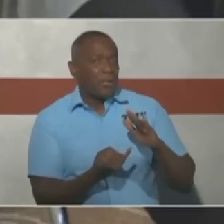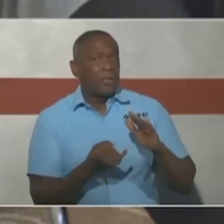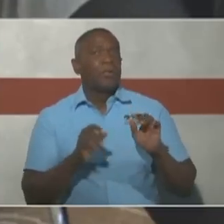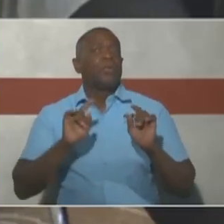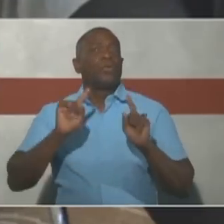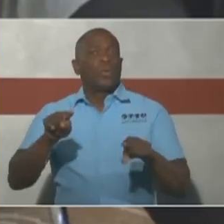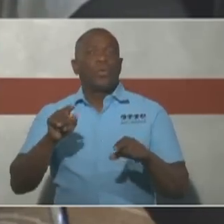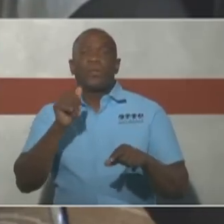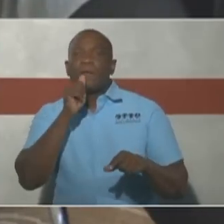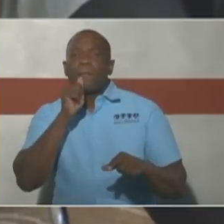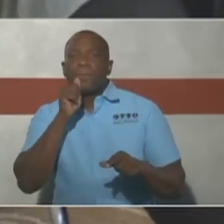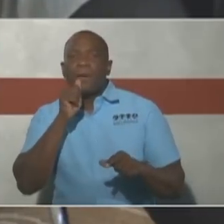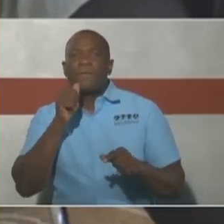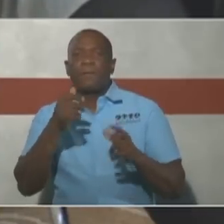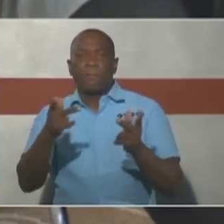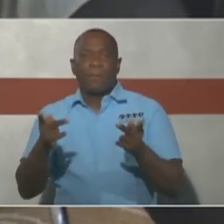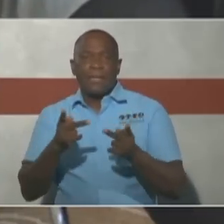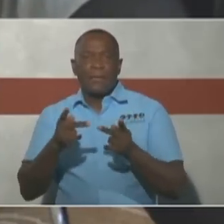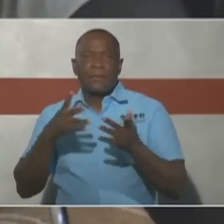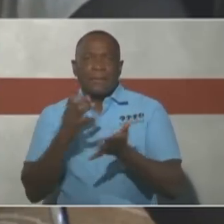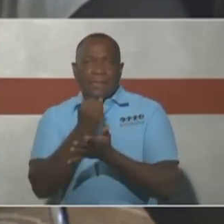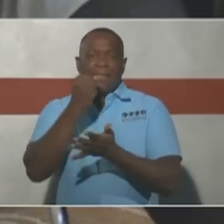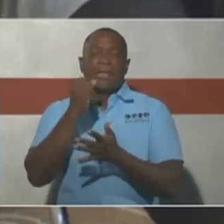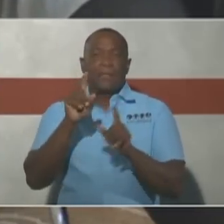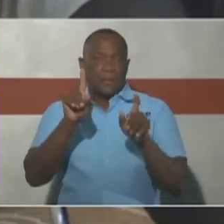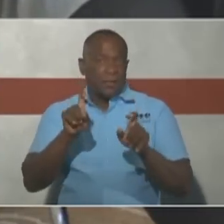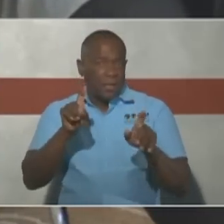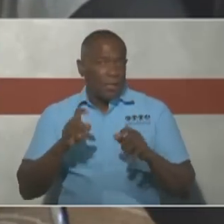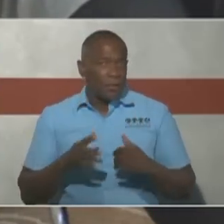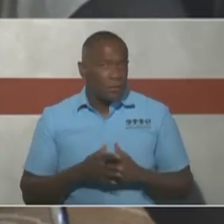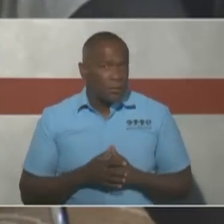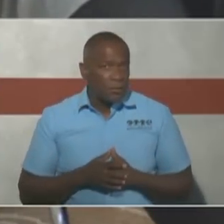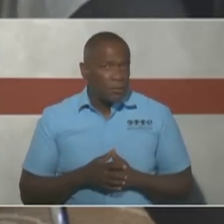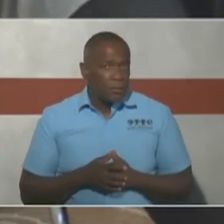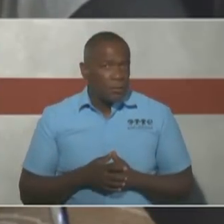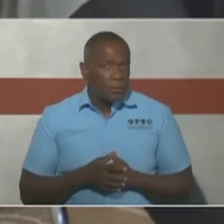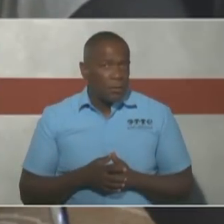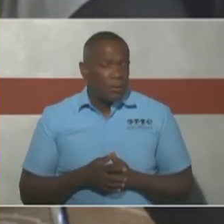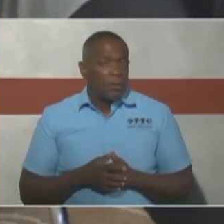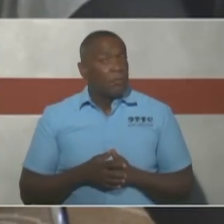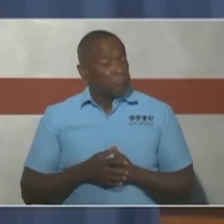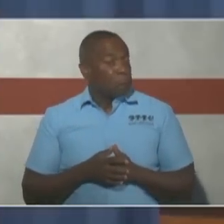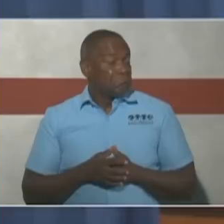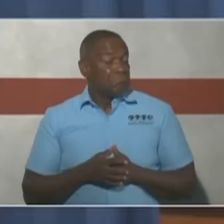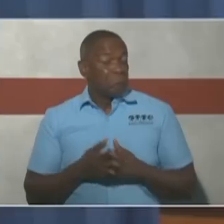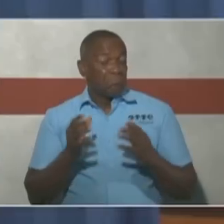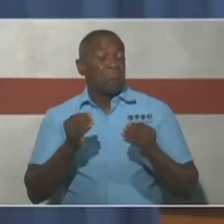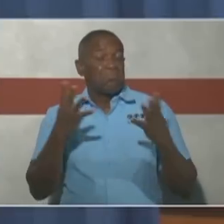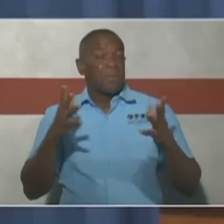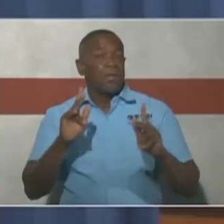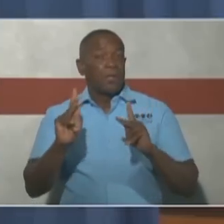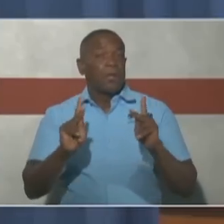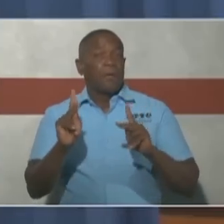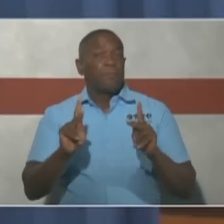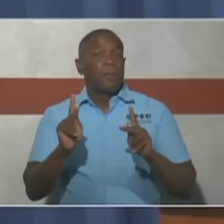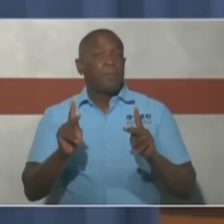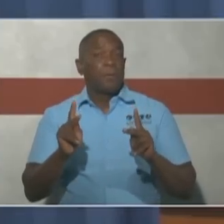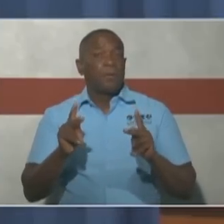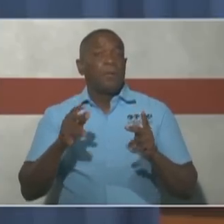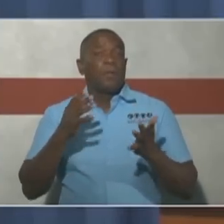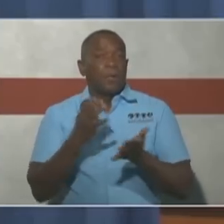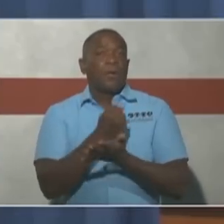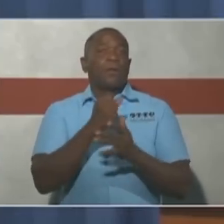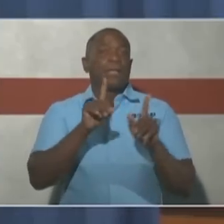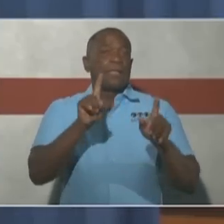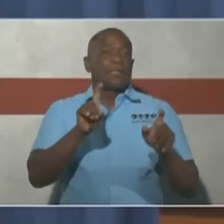from the data that suggests that we should decrease the length of time. ask for some elaboration on that same point. Yeah.